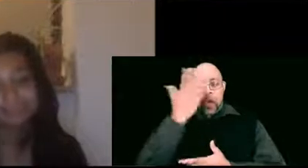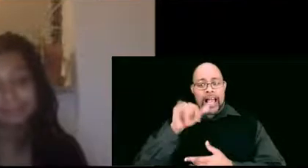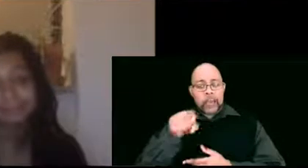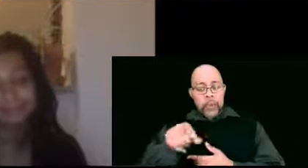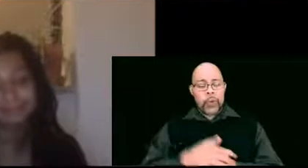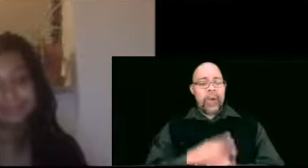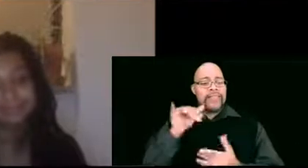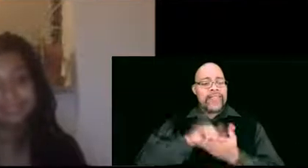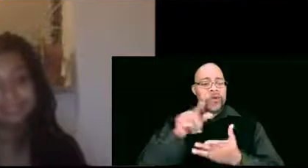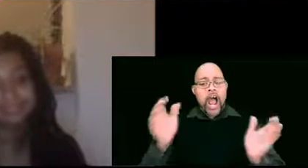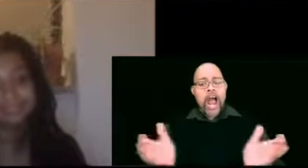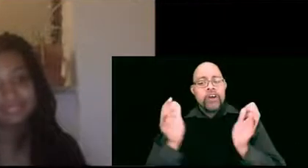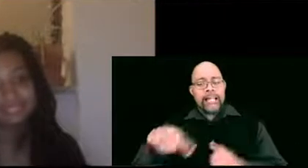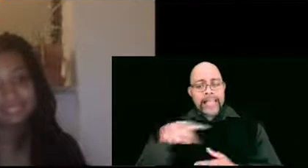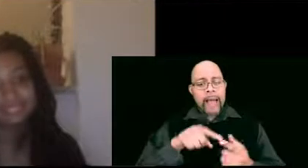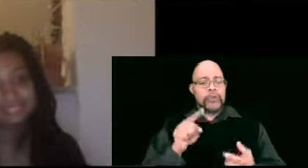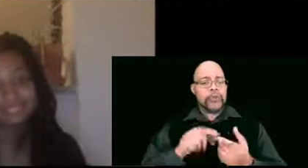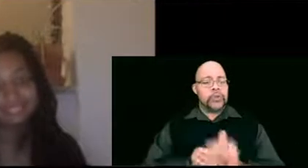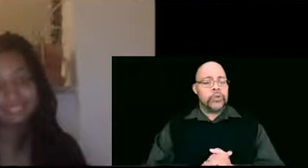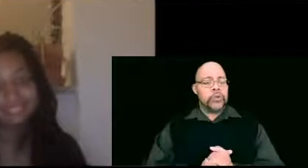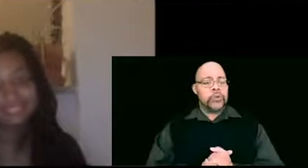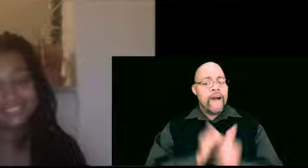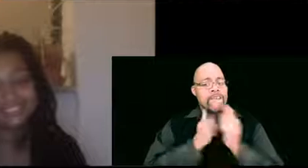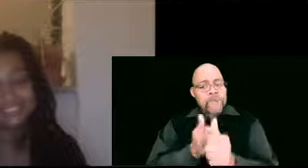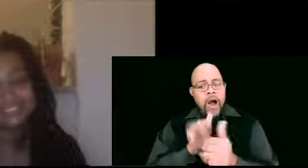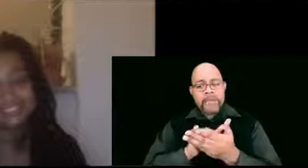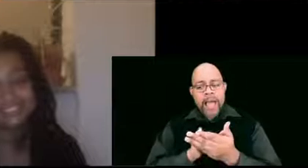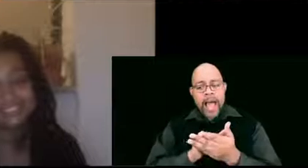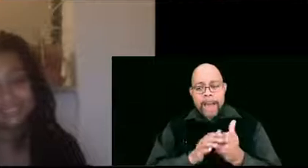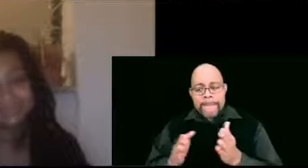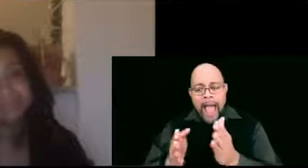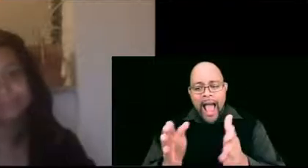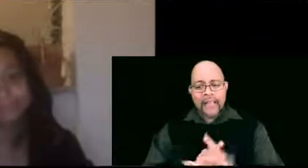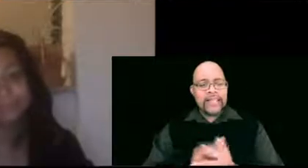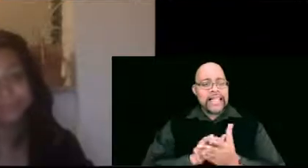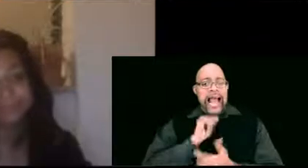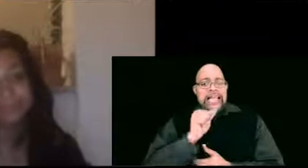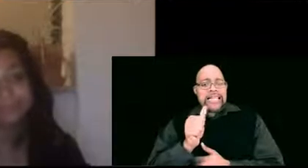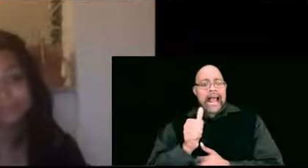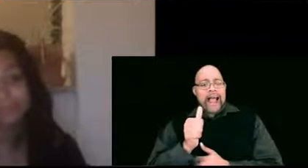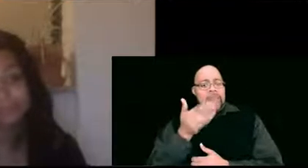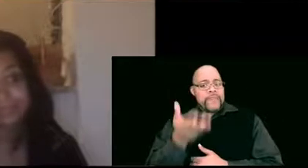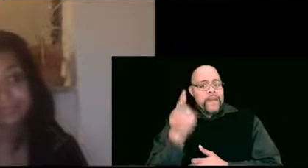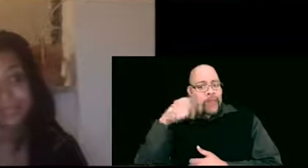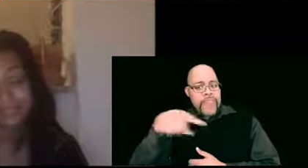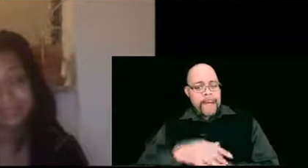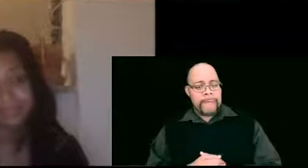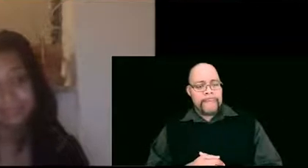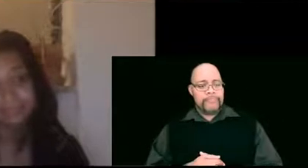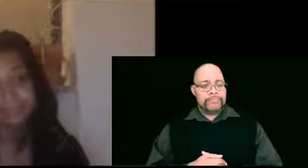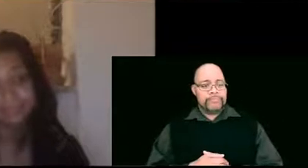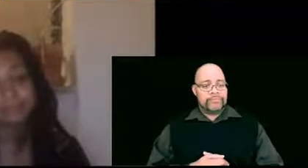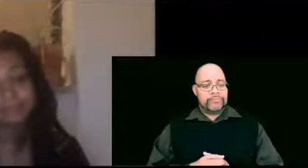life that looks like you, and then that you're encouraging them to, follow this path that wasn't necessarily there